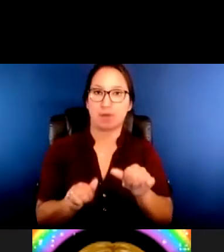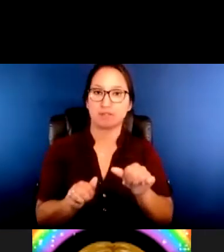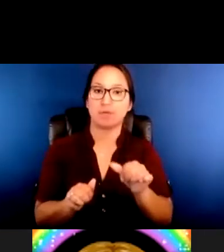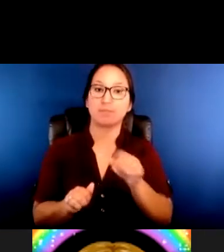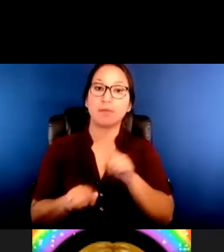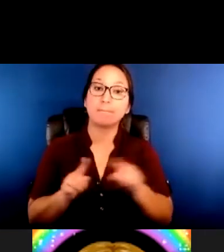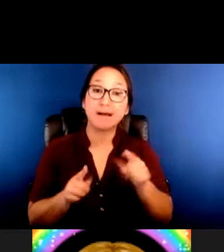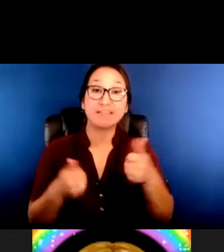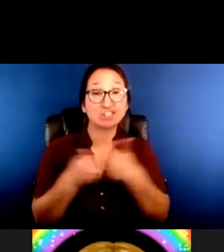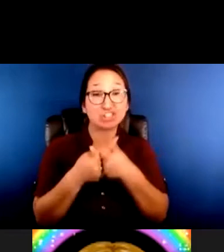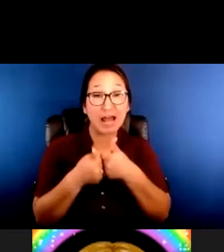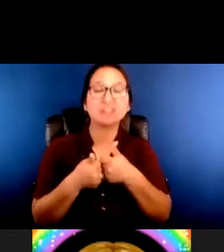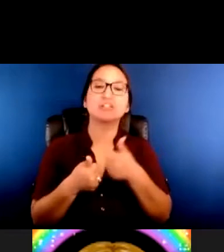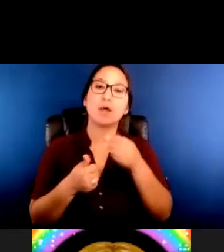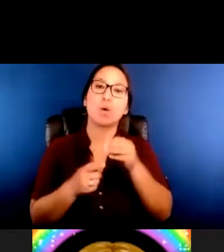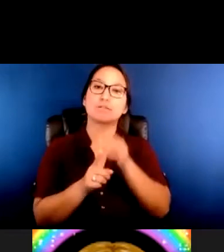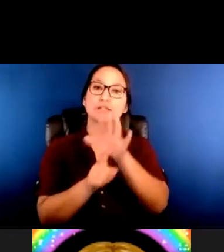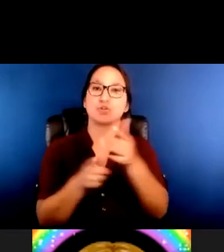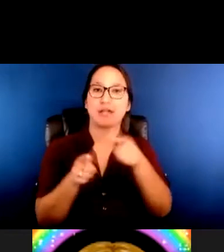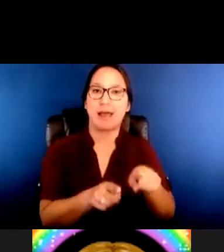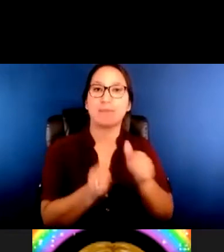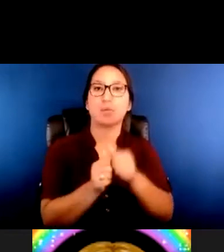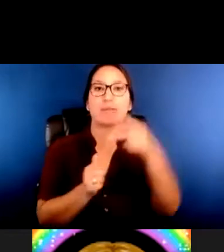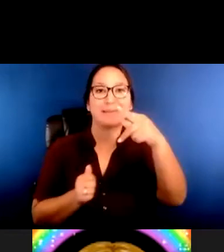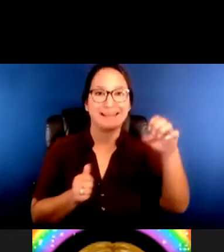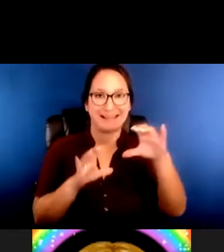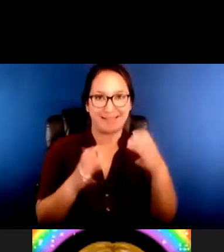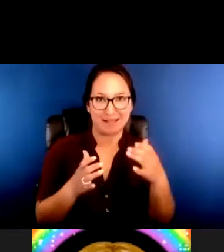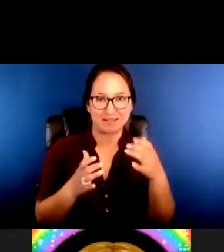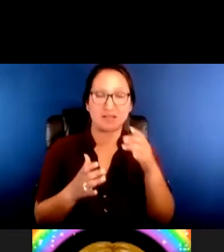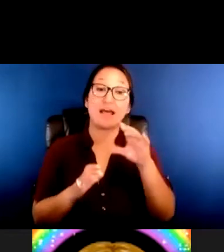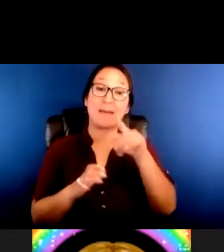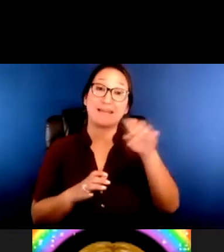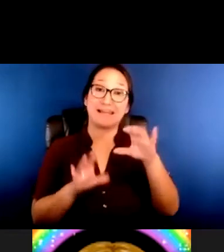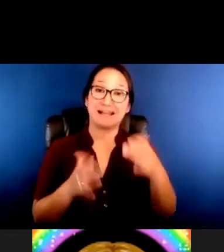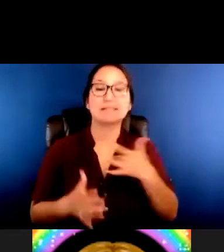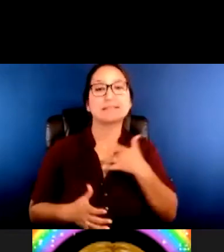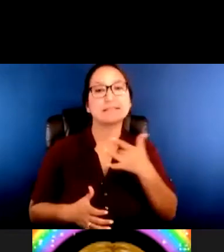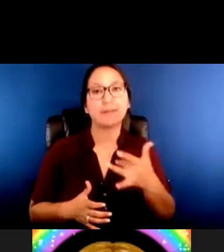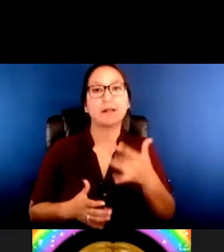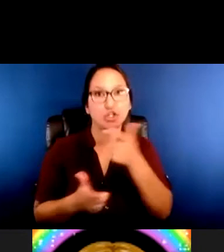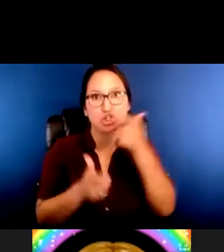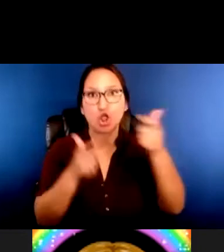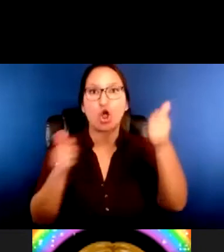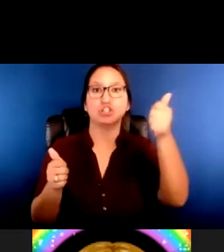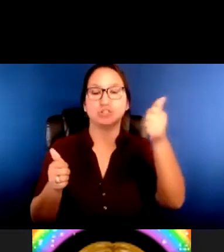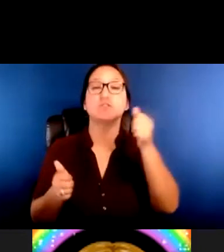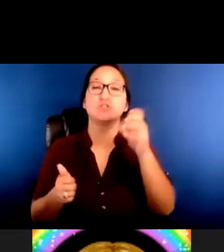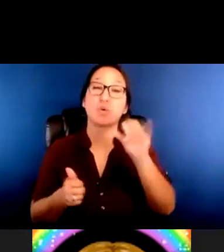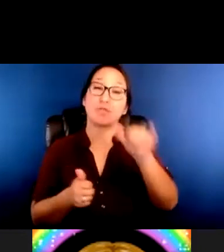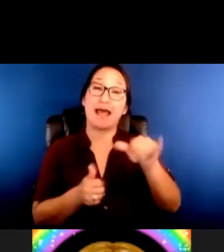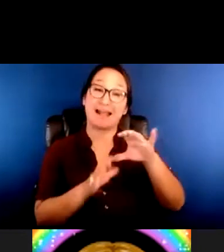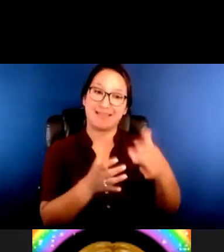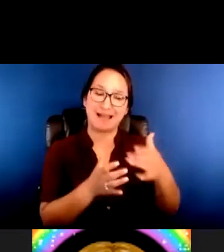class, which is one of our largest in-person classes on campus. And so that's why we had the difference in numbers from 10-ish to 48.